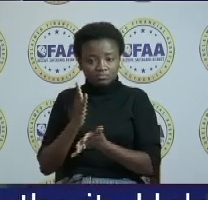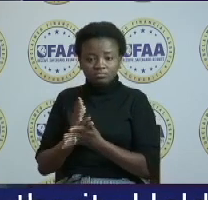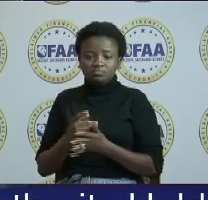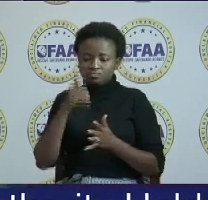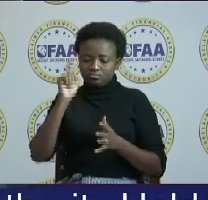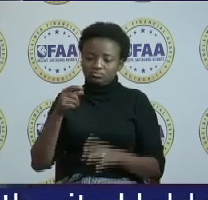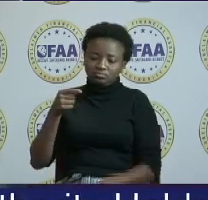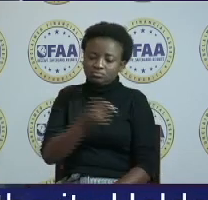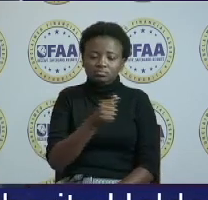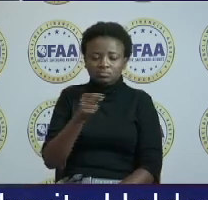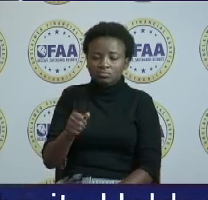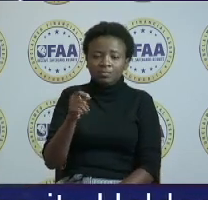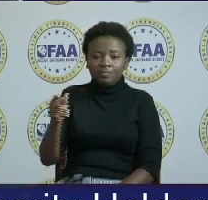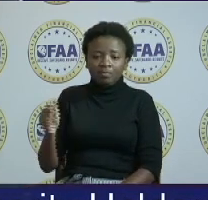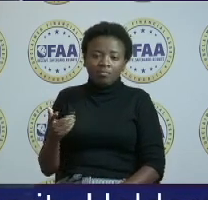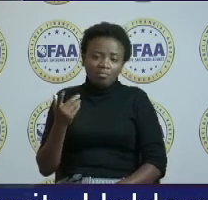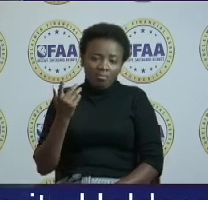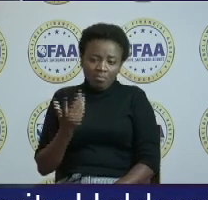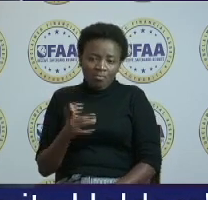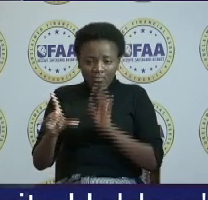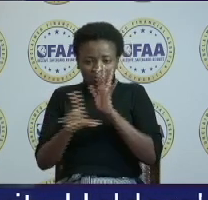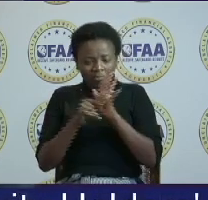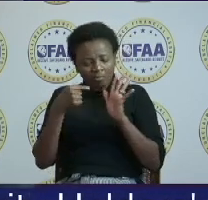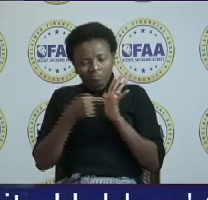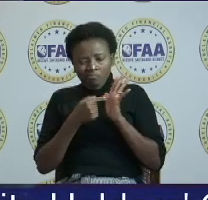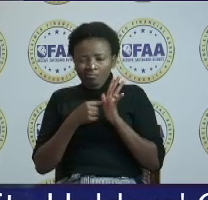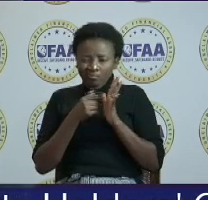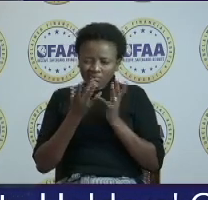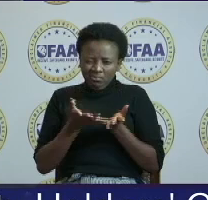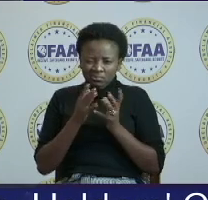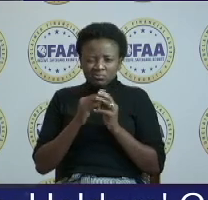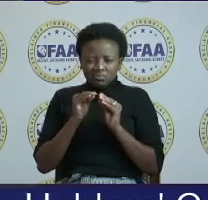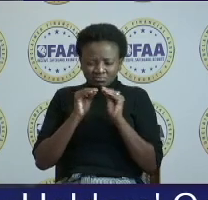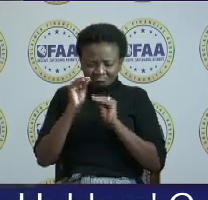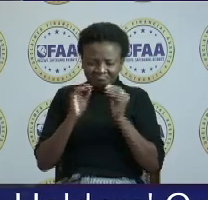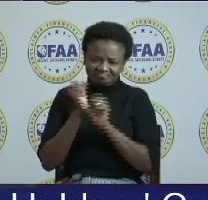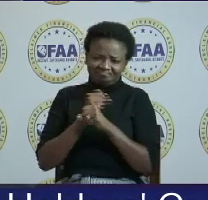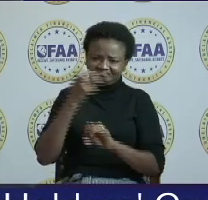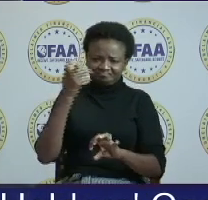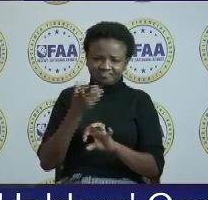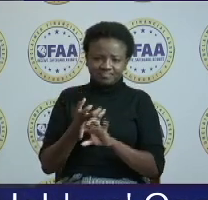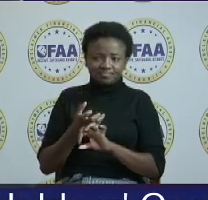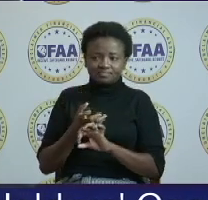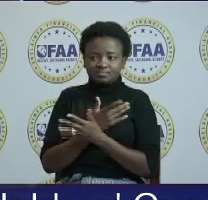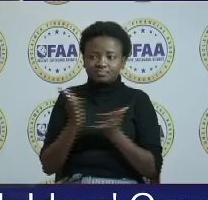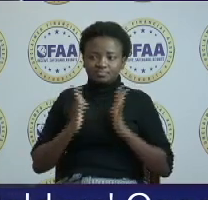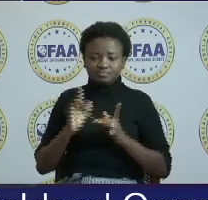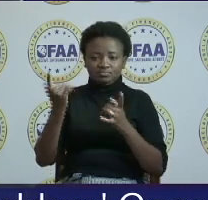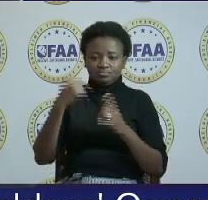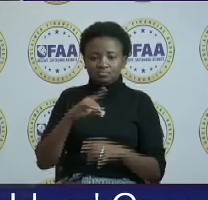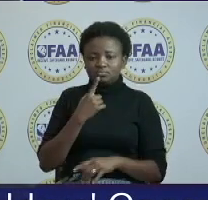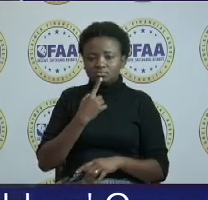it. So the way the law is crafted at the moment, it makes it hard for you to claim,